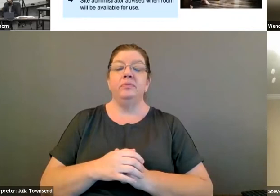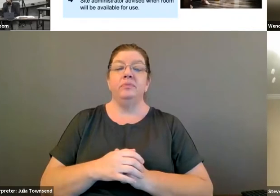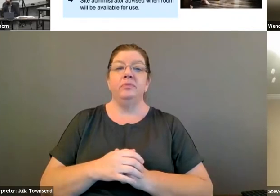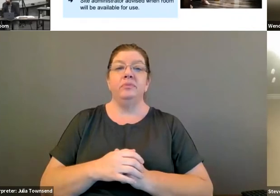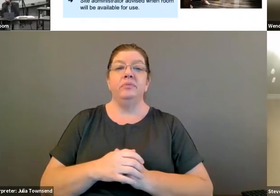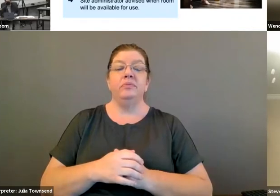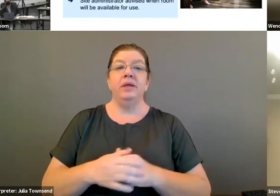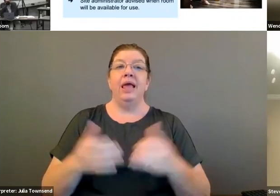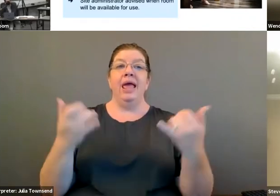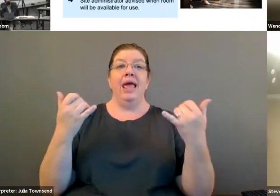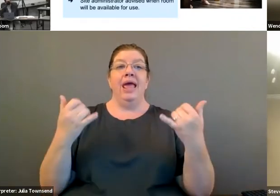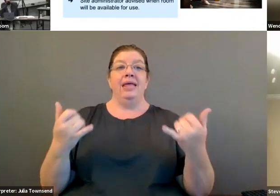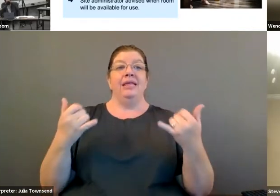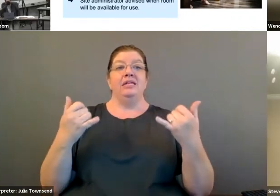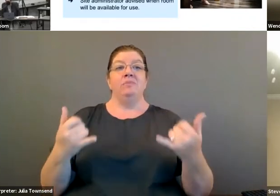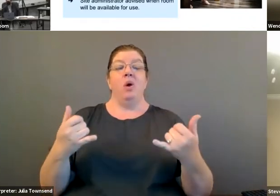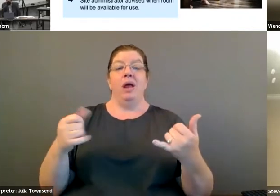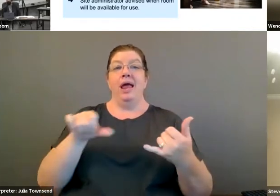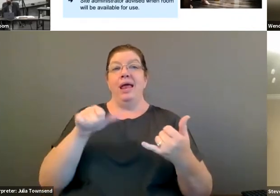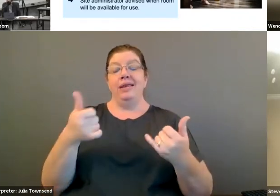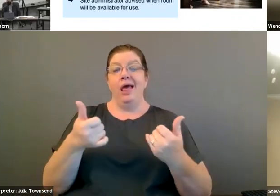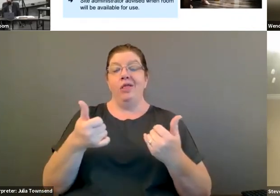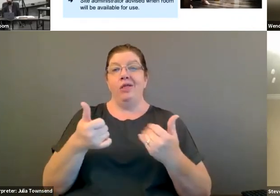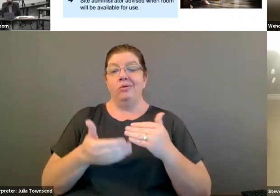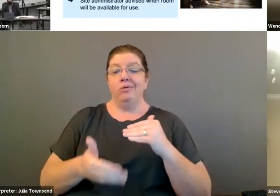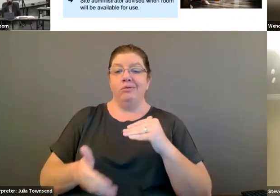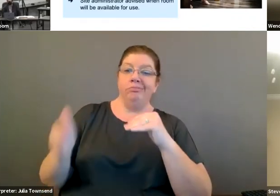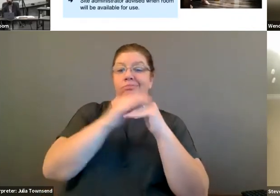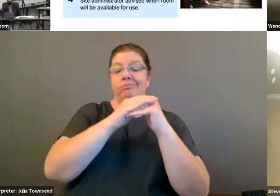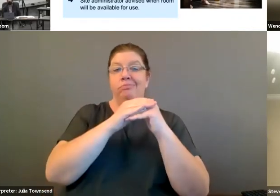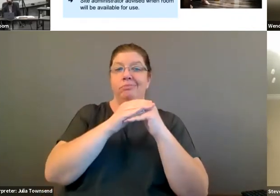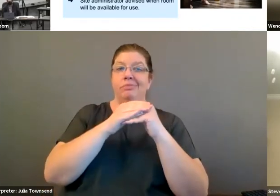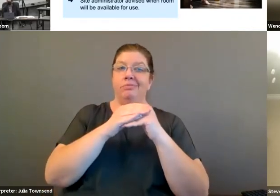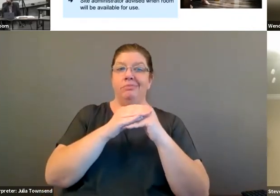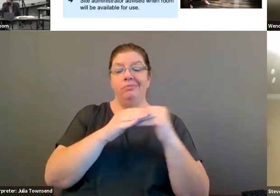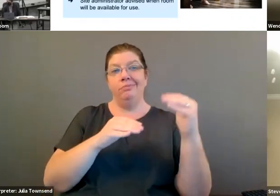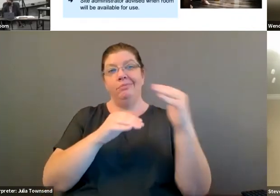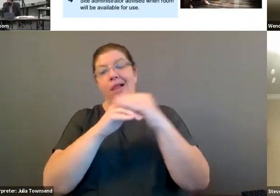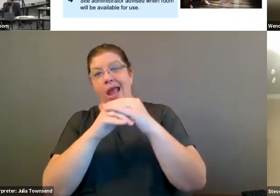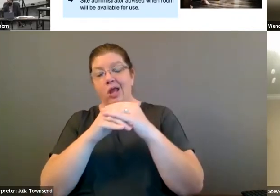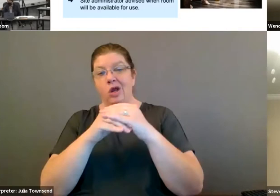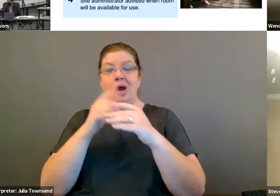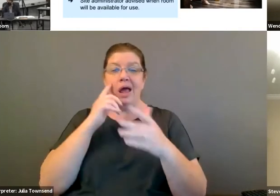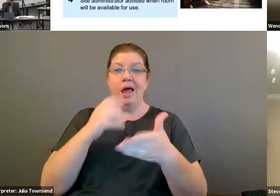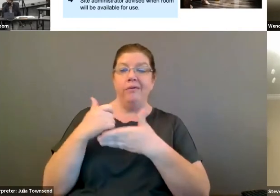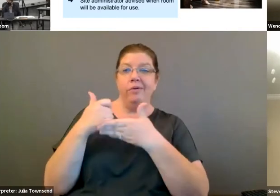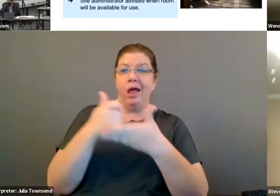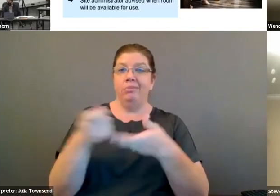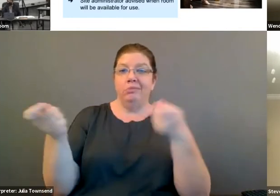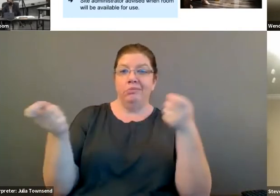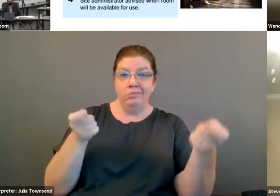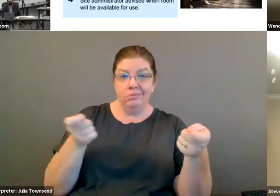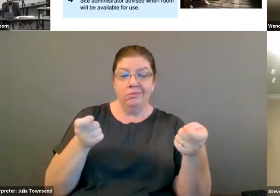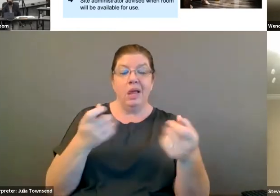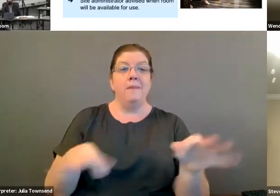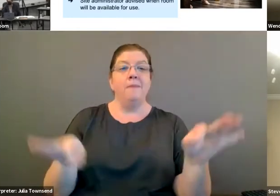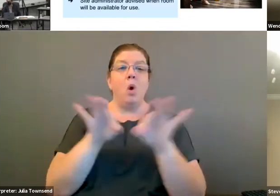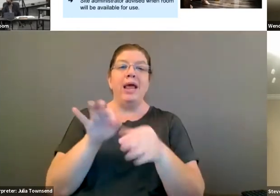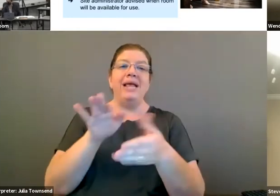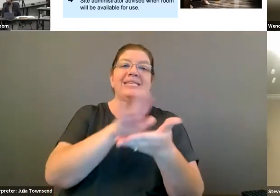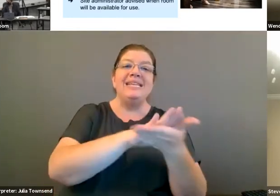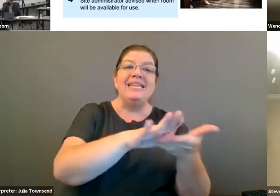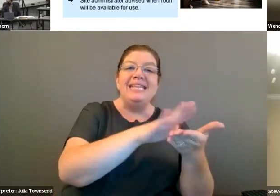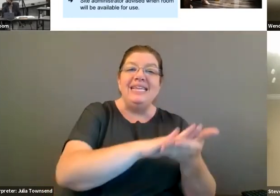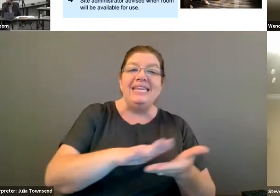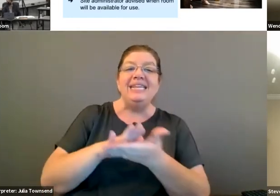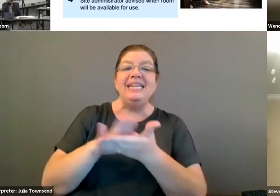And at this point, another layer of mitigation that is still important, and I think important at all times, is cleaning and